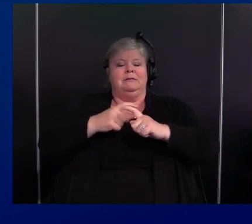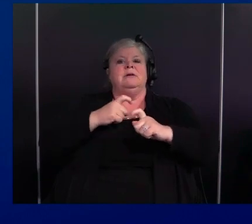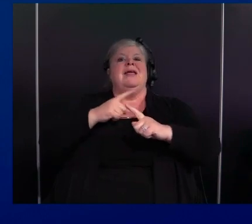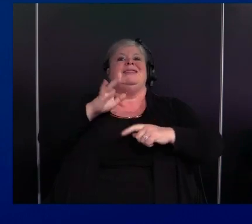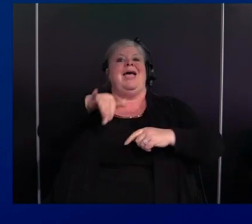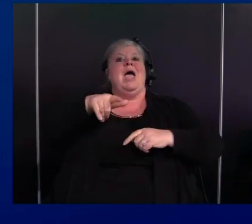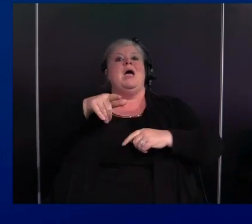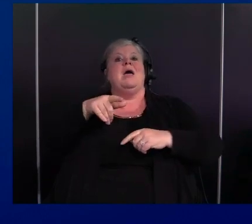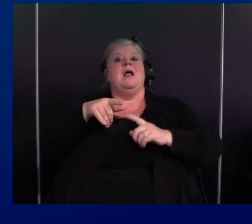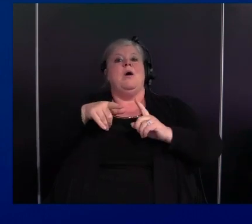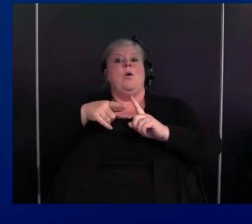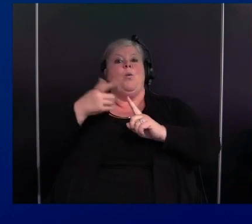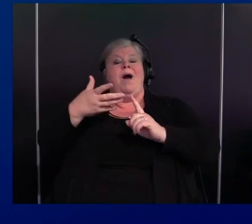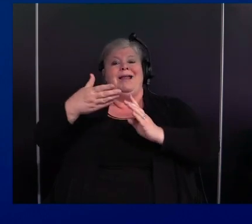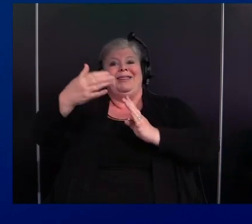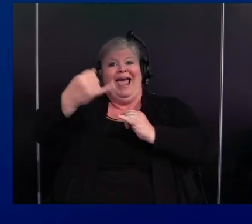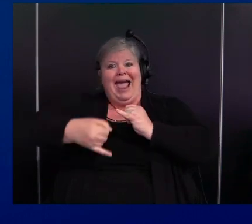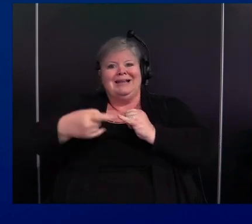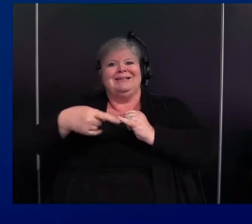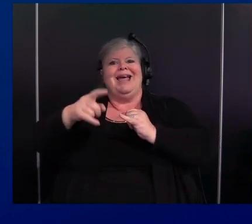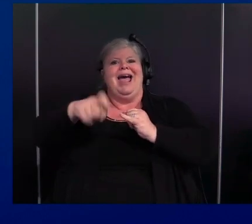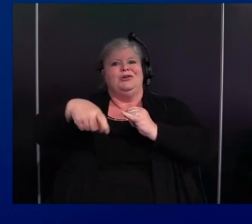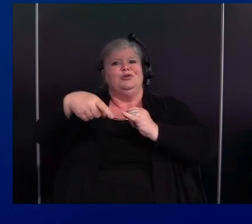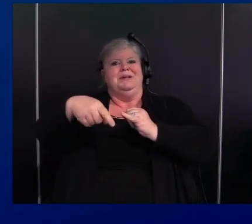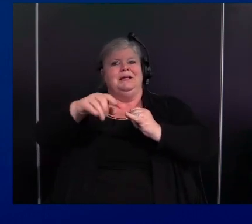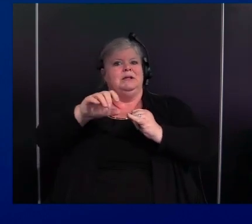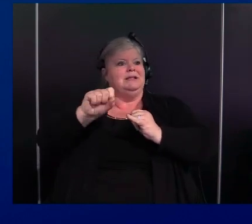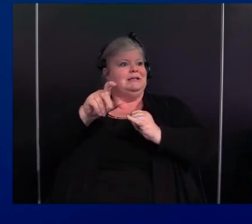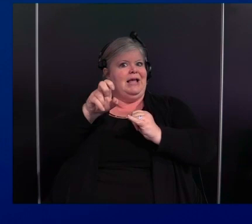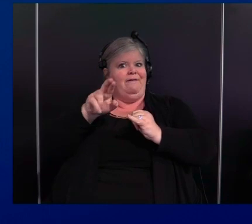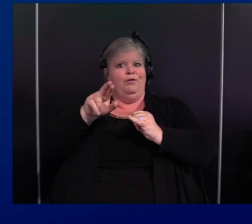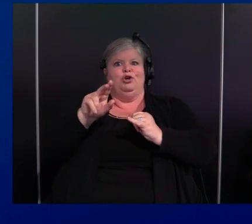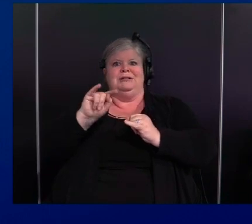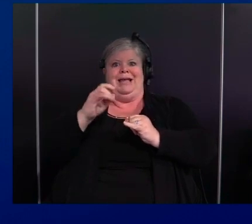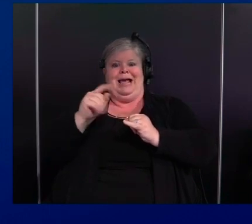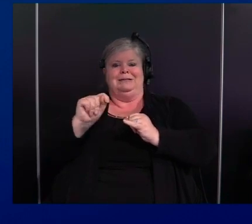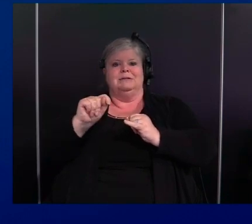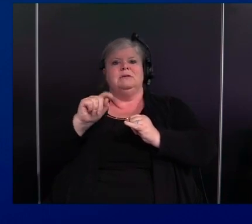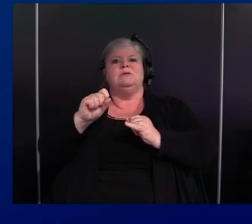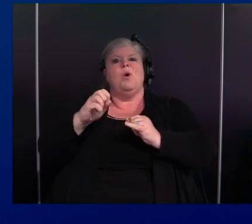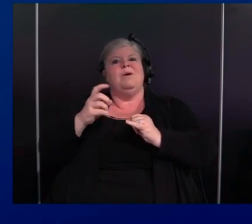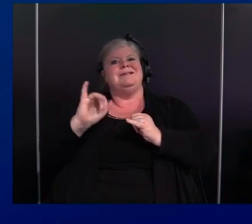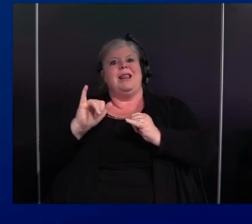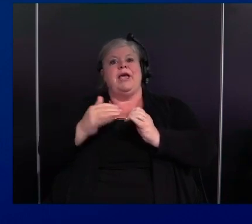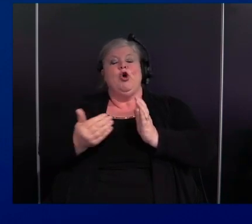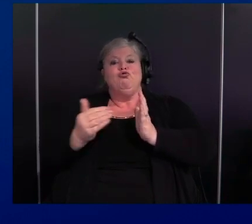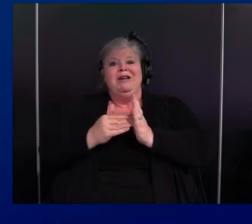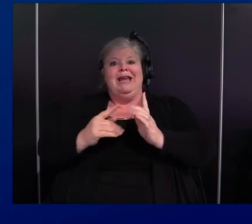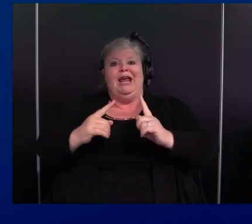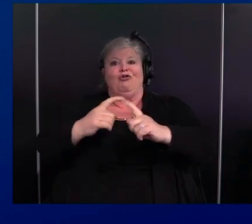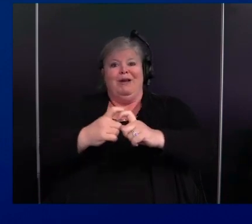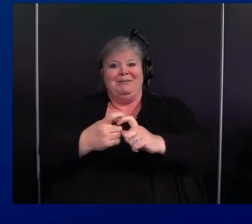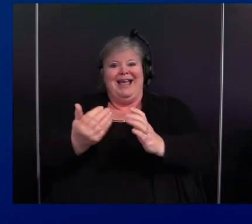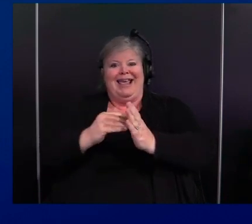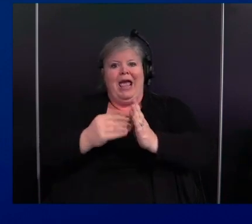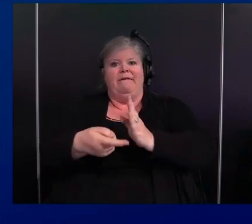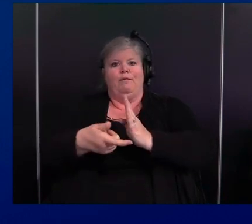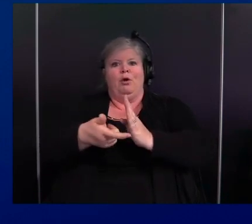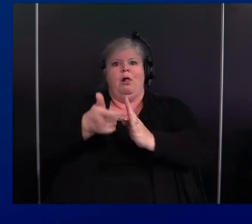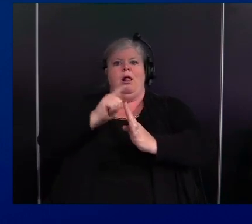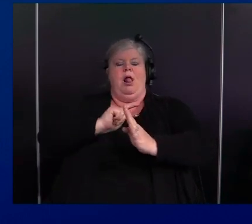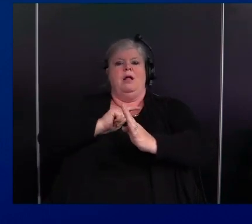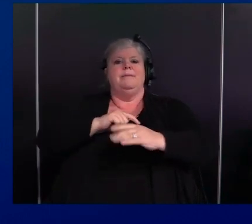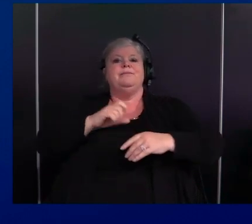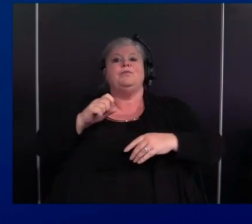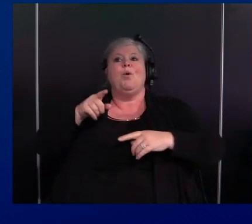has to be ciphertext again. Right. So it's almost like re-encrypting. So PCI, which is the payment card industry,